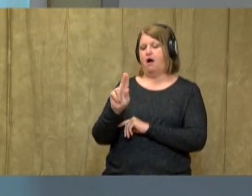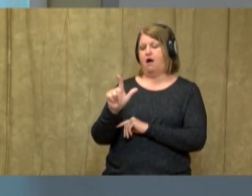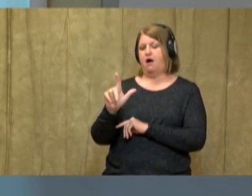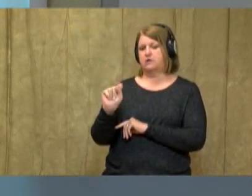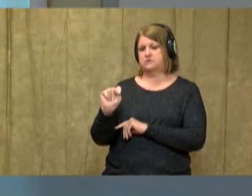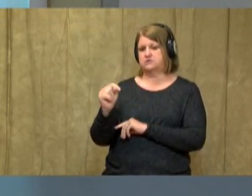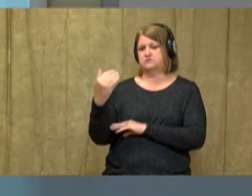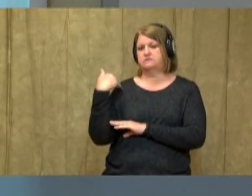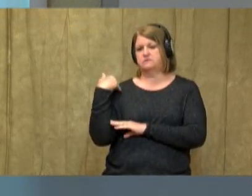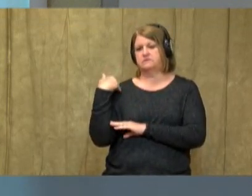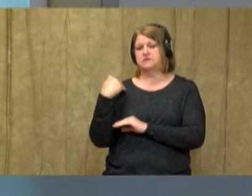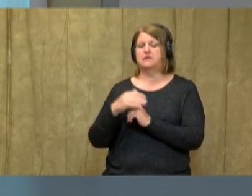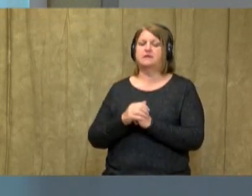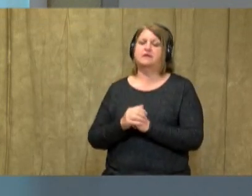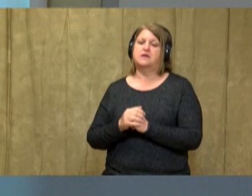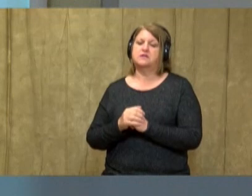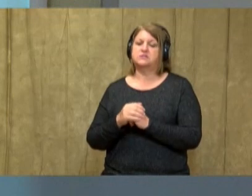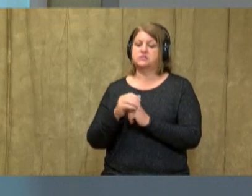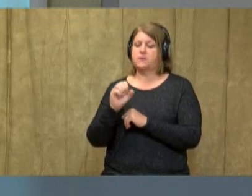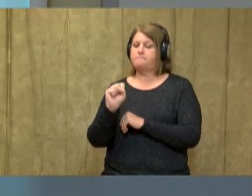Alt, fault.